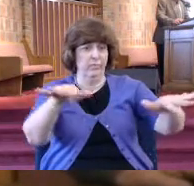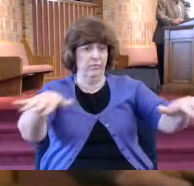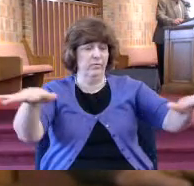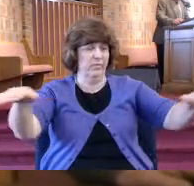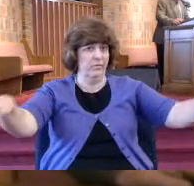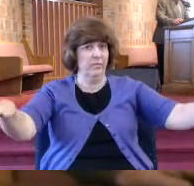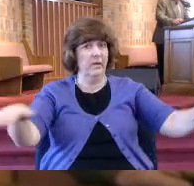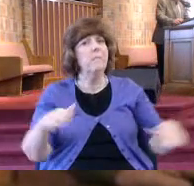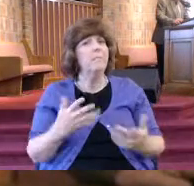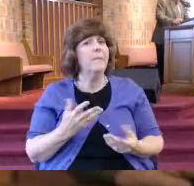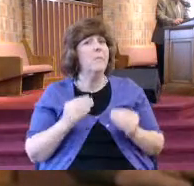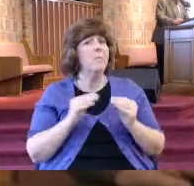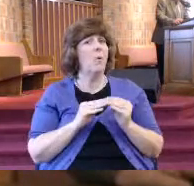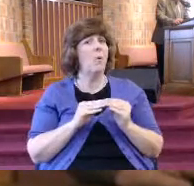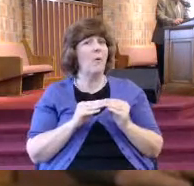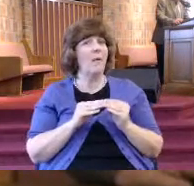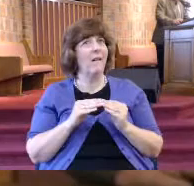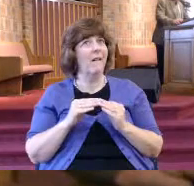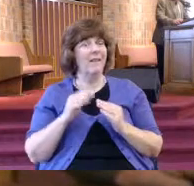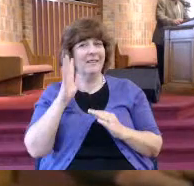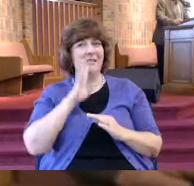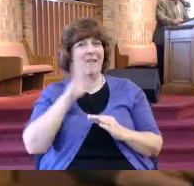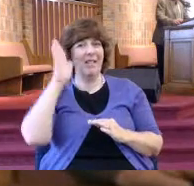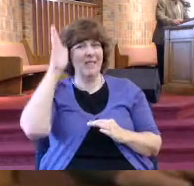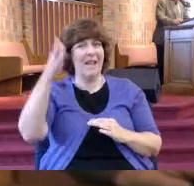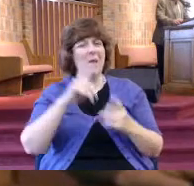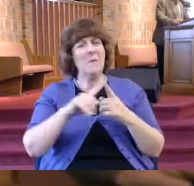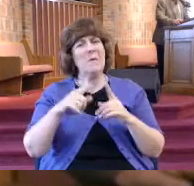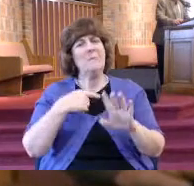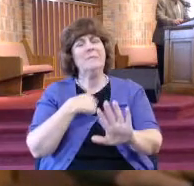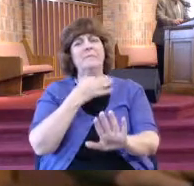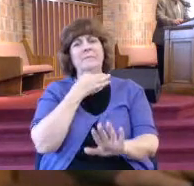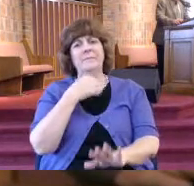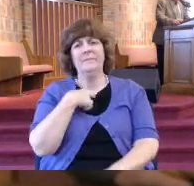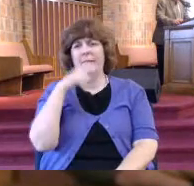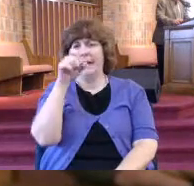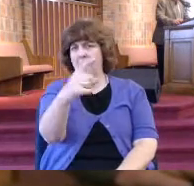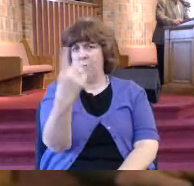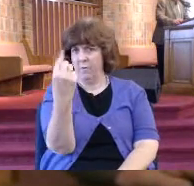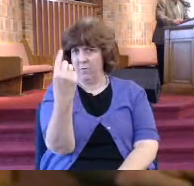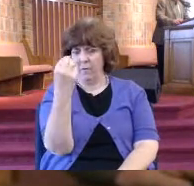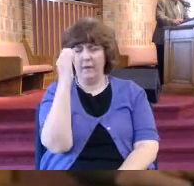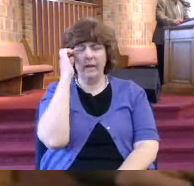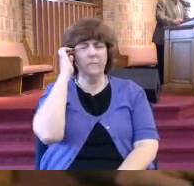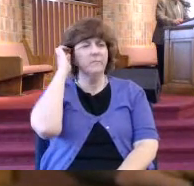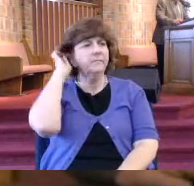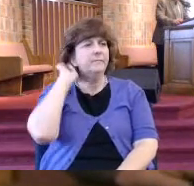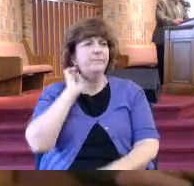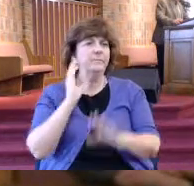But I want to ask one more question and make one more thought before we conclude our discussion this morning.